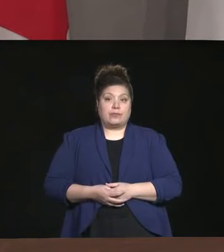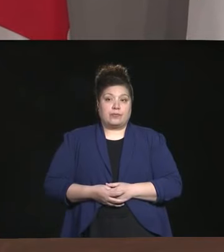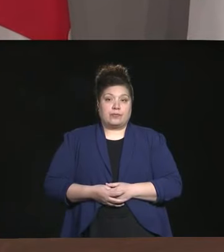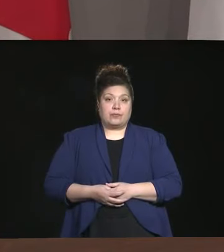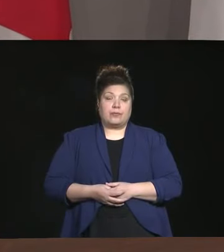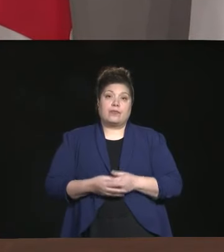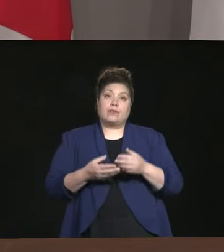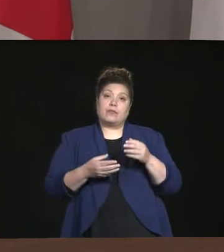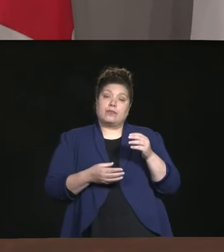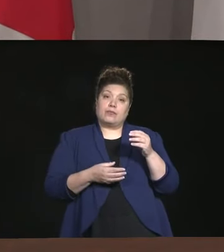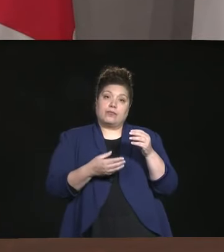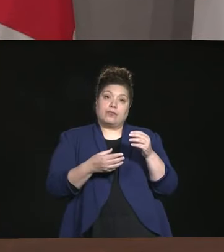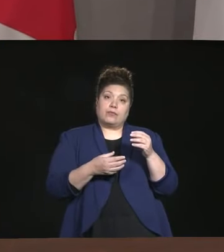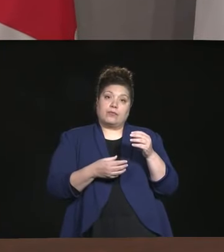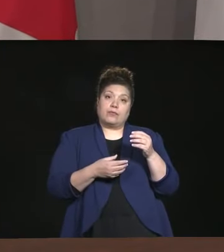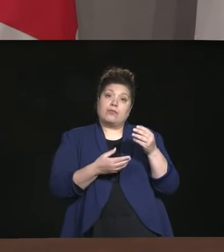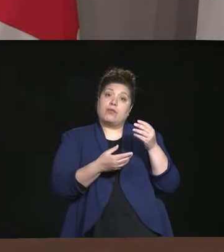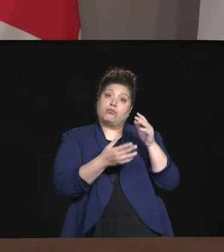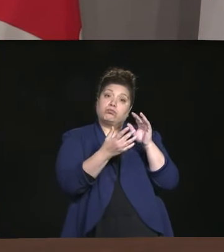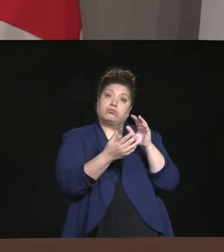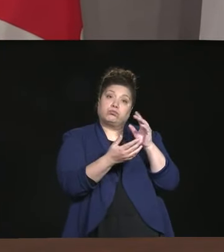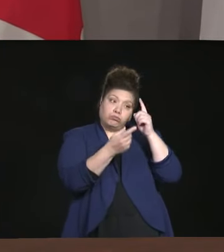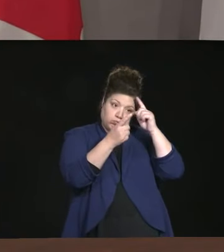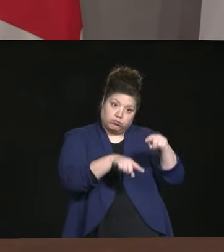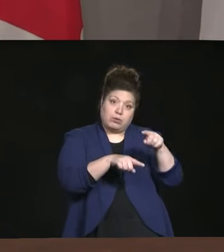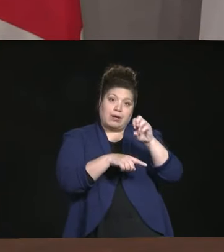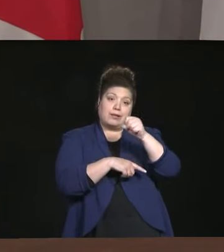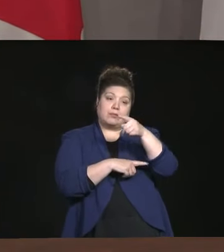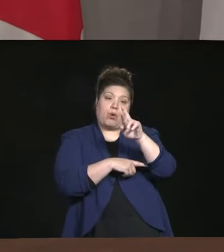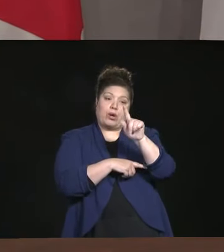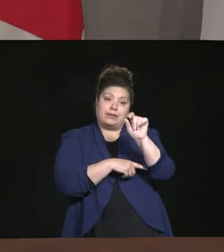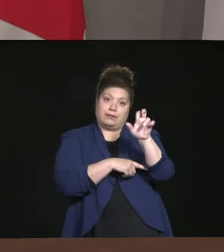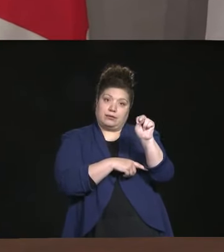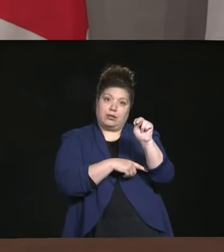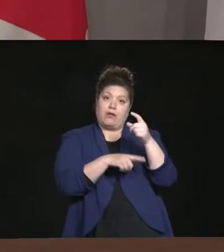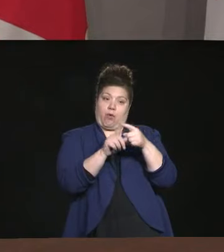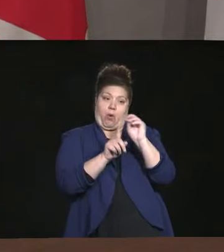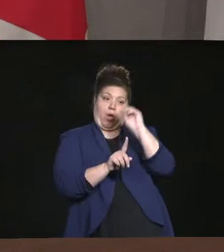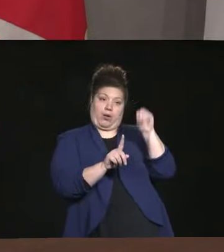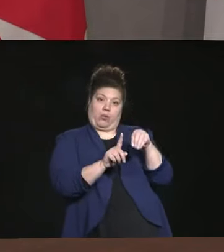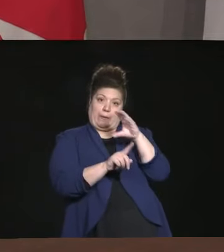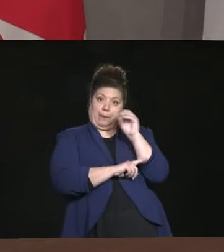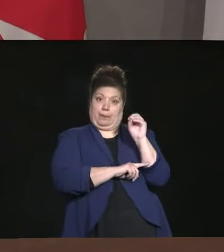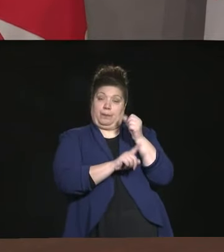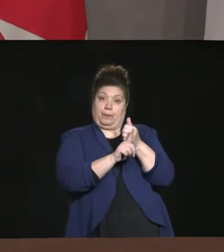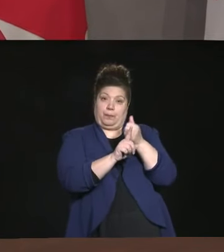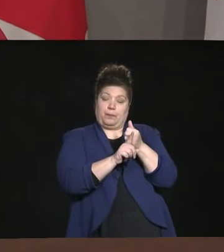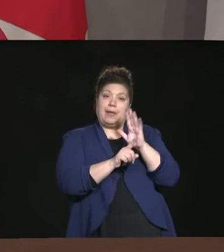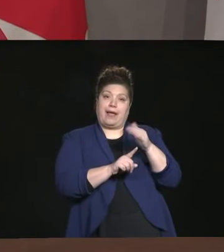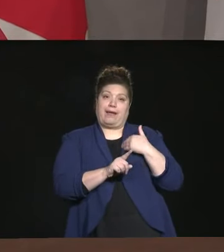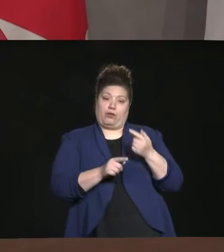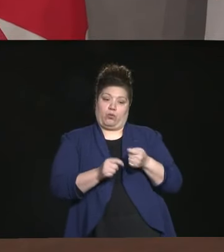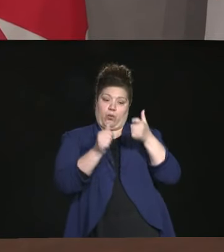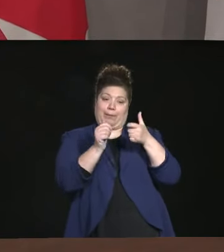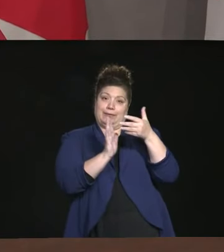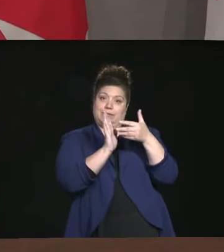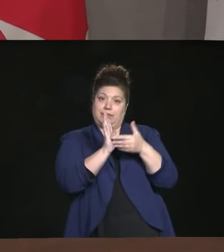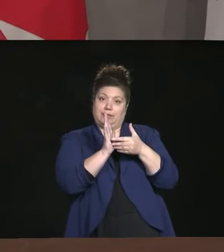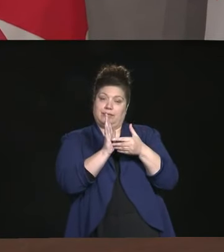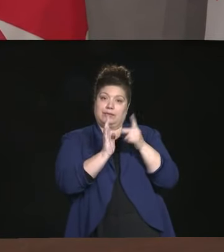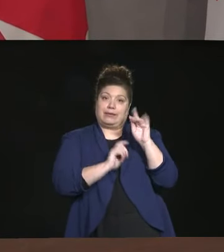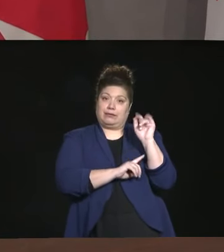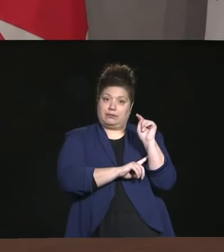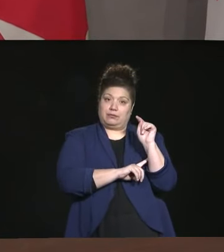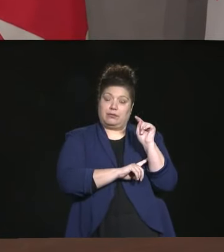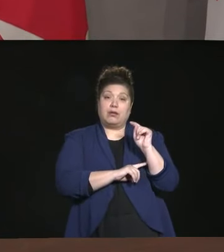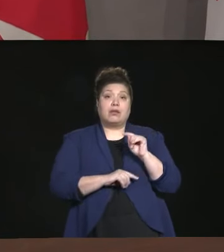des trousses de tests rapides pour la COVID-19. Spartan's Made in Canada kits will enable